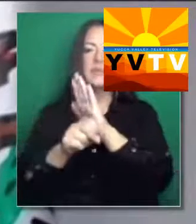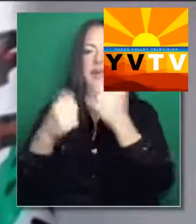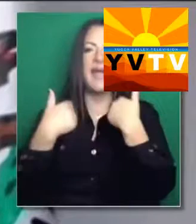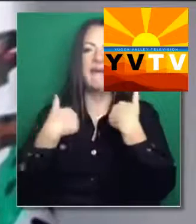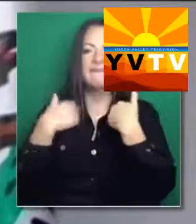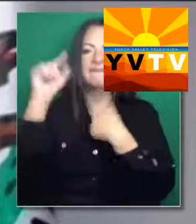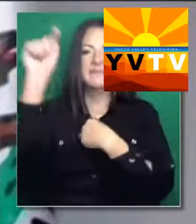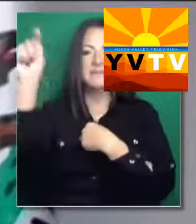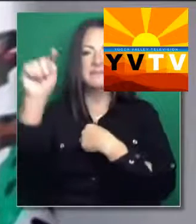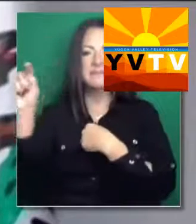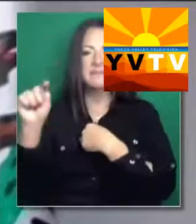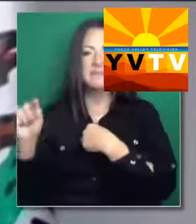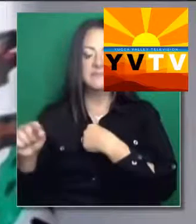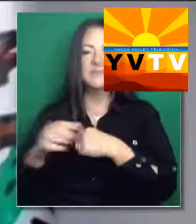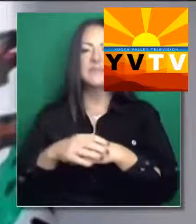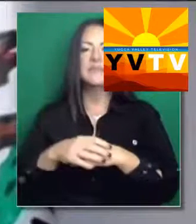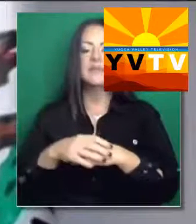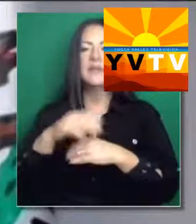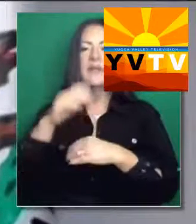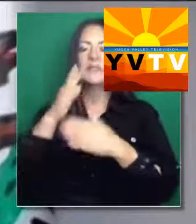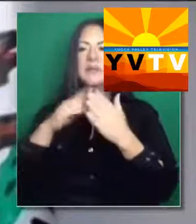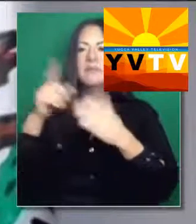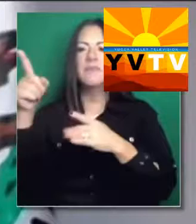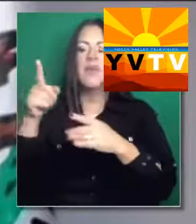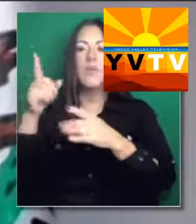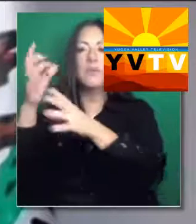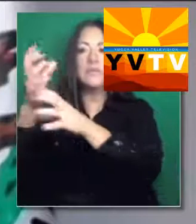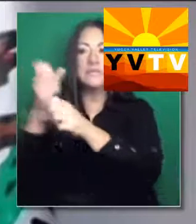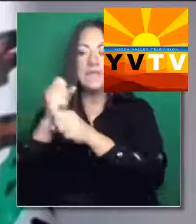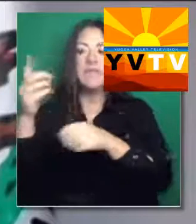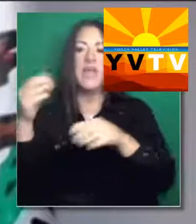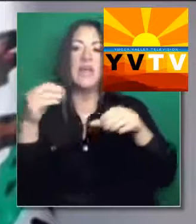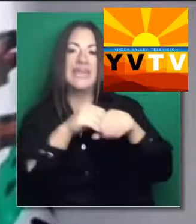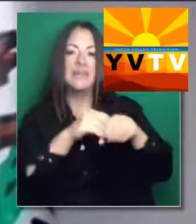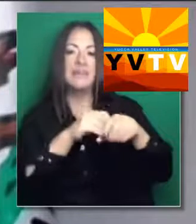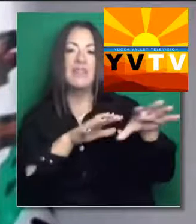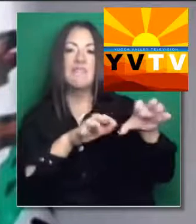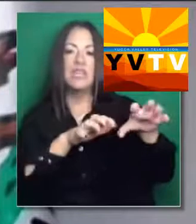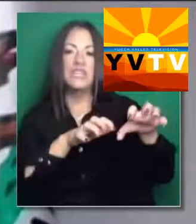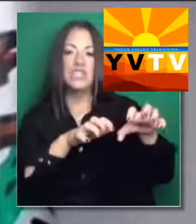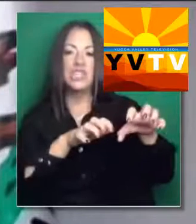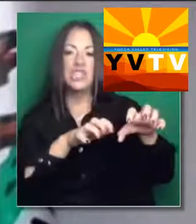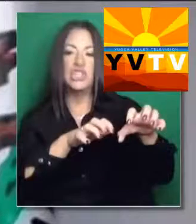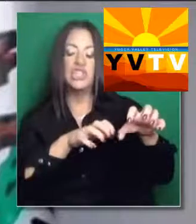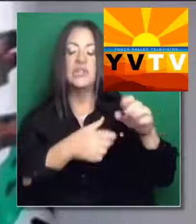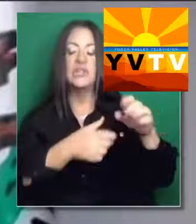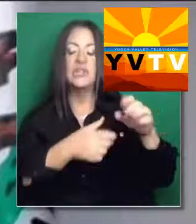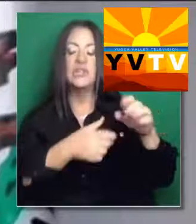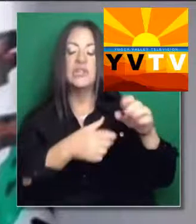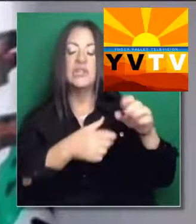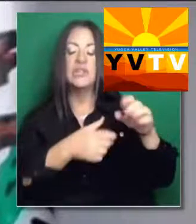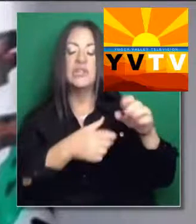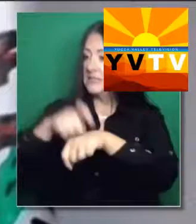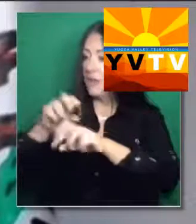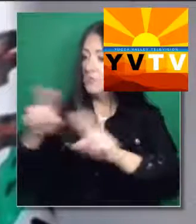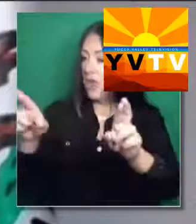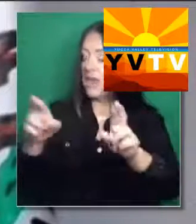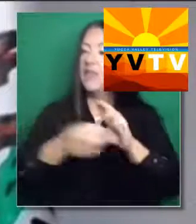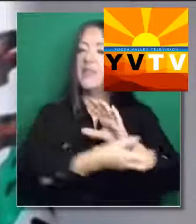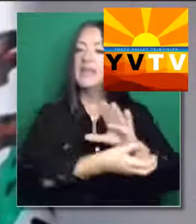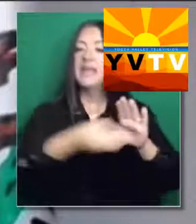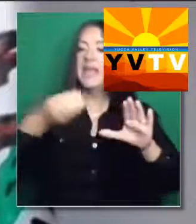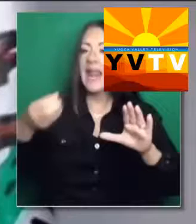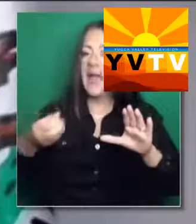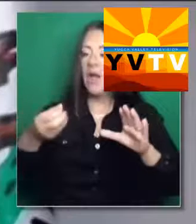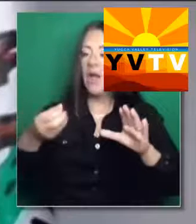realize that there are doses in freezers and ready to be used, trying to make sure that we align those doses and